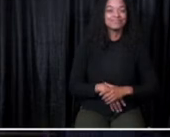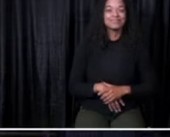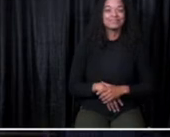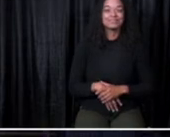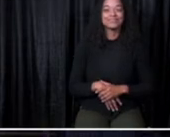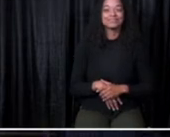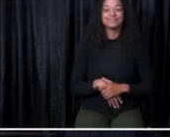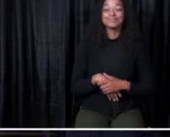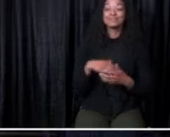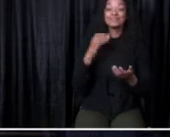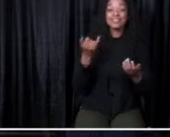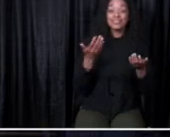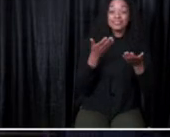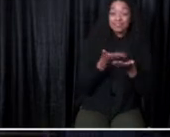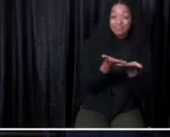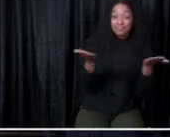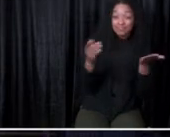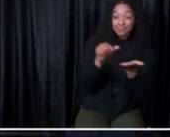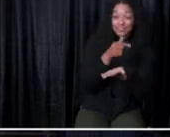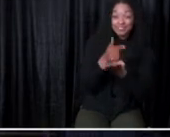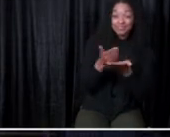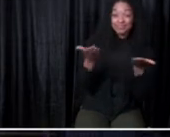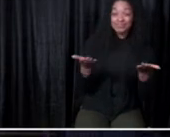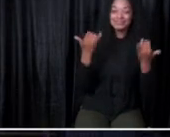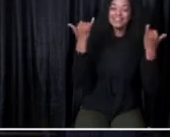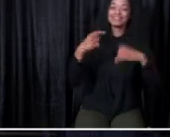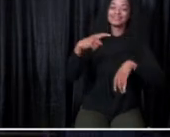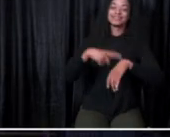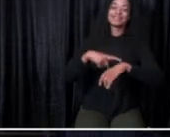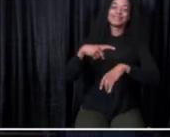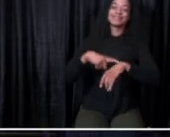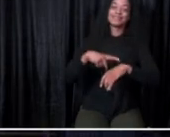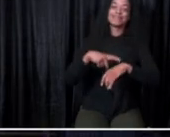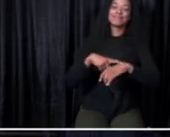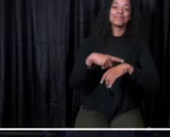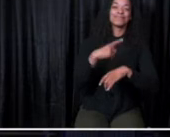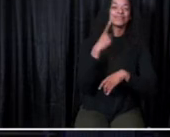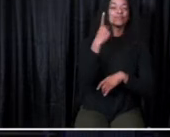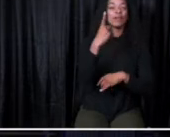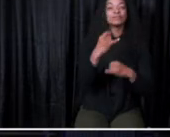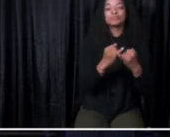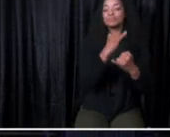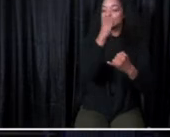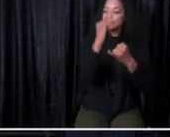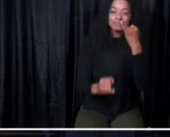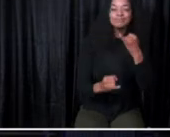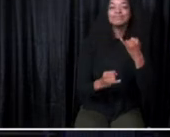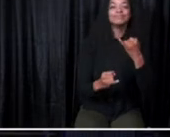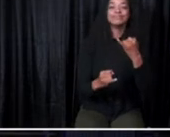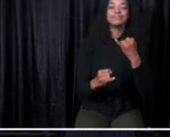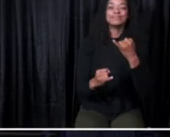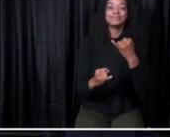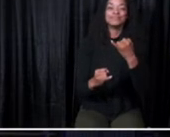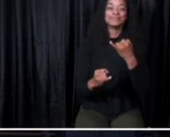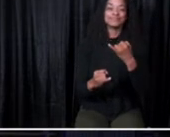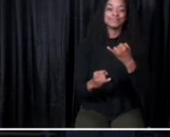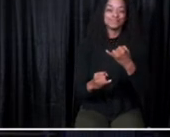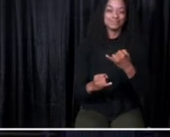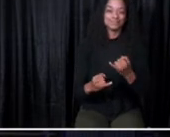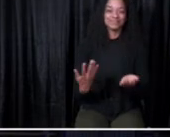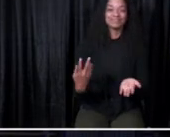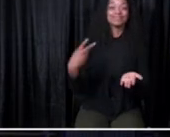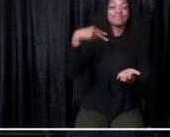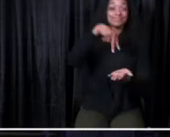Graduates, it is now time to take one last loving journey up the aisle with